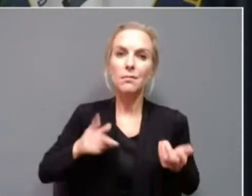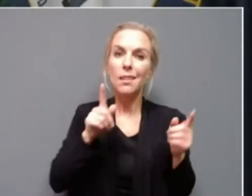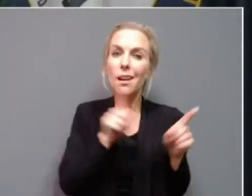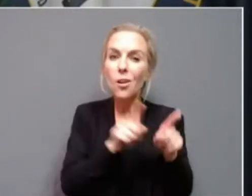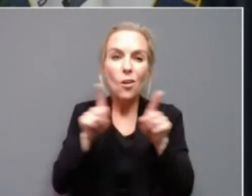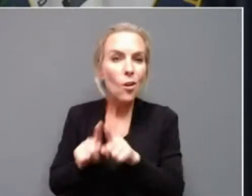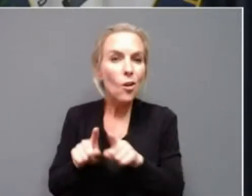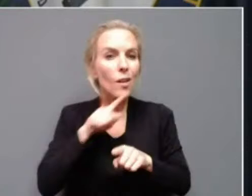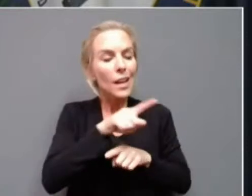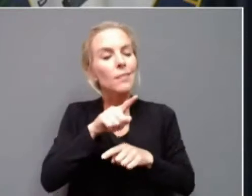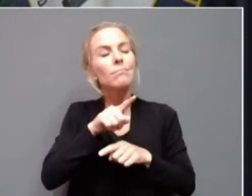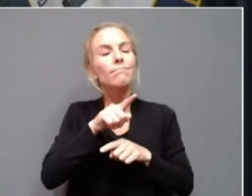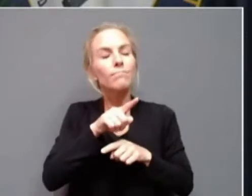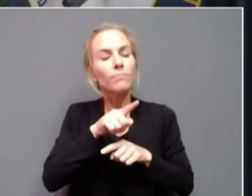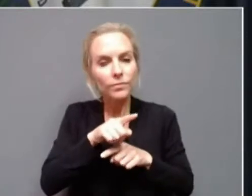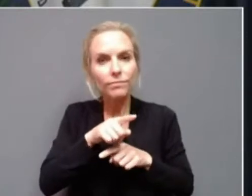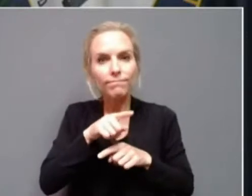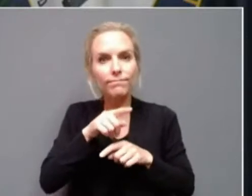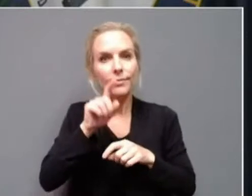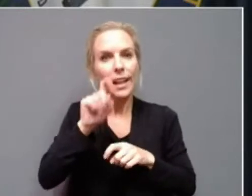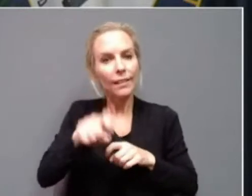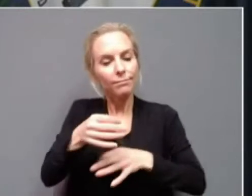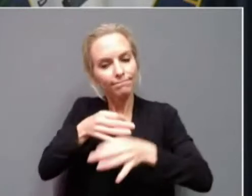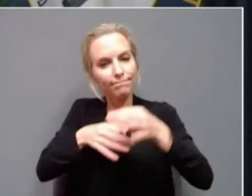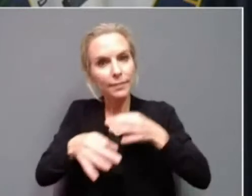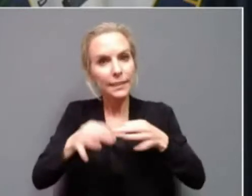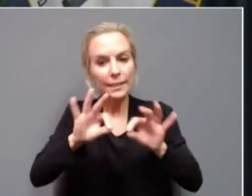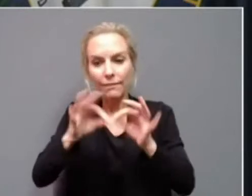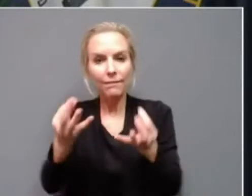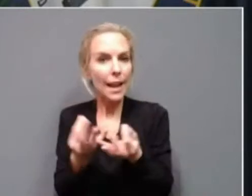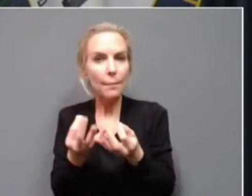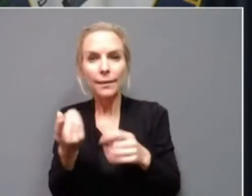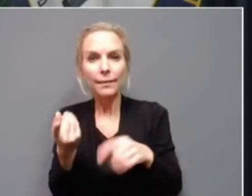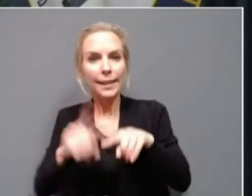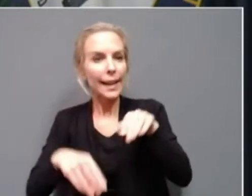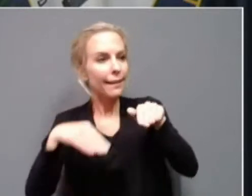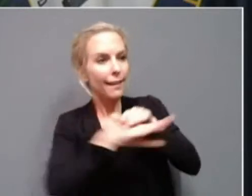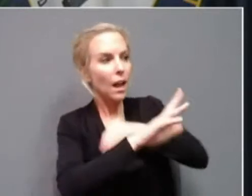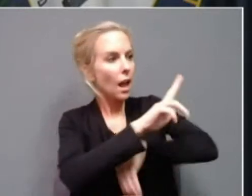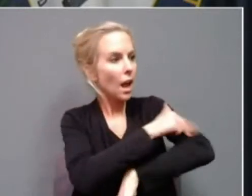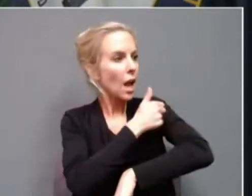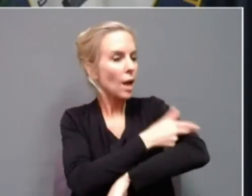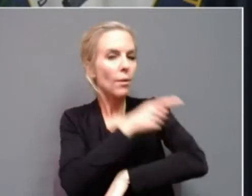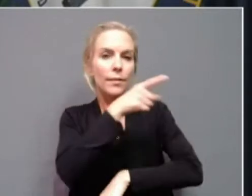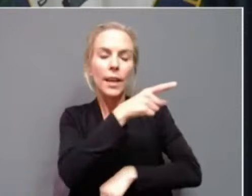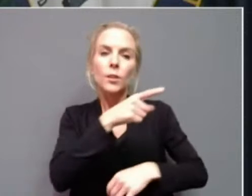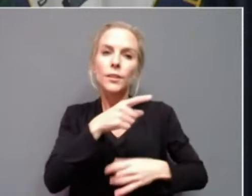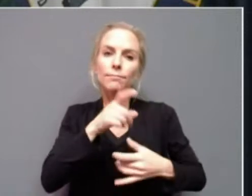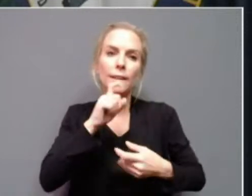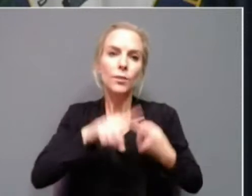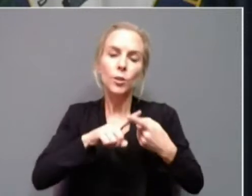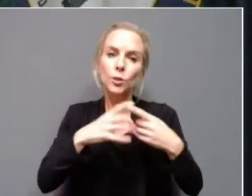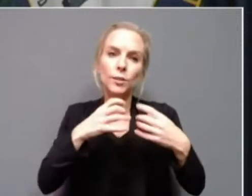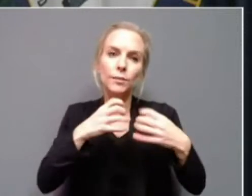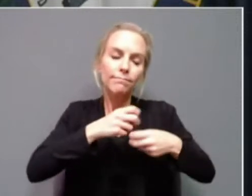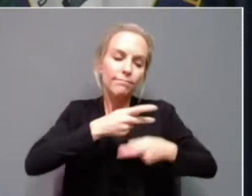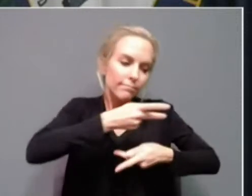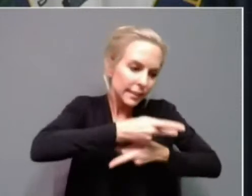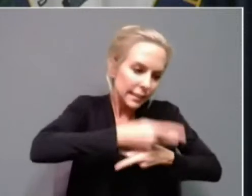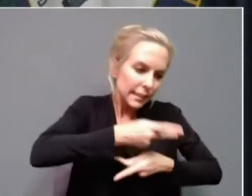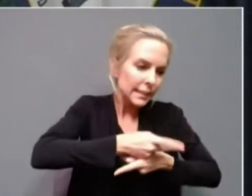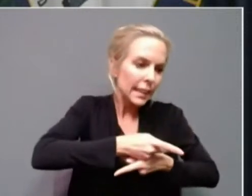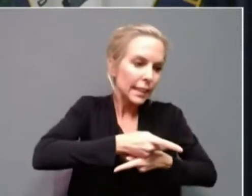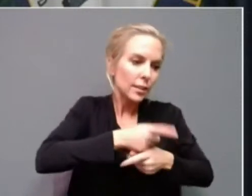substitute for families, holding the hand of those that are hurting, those that are scared, and even those that are passing